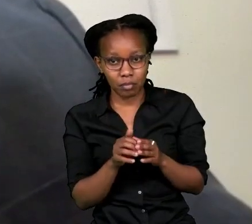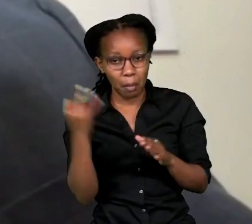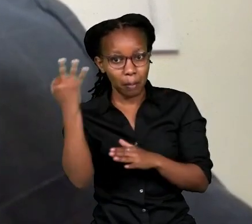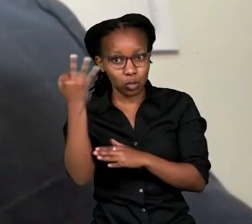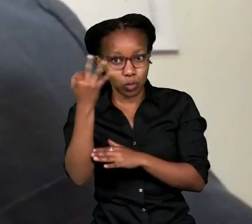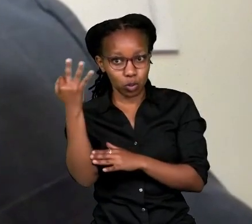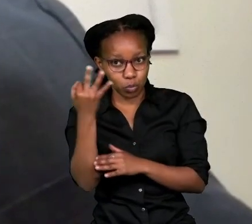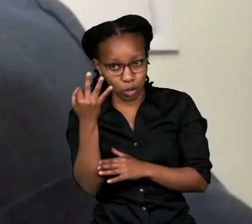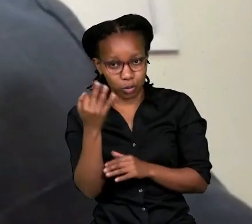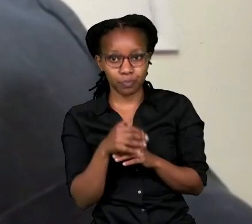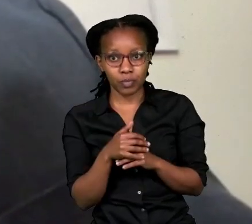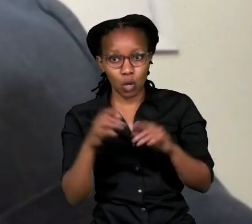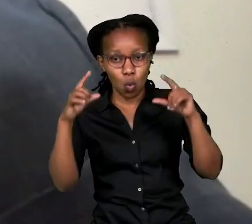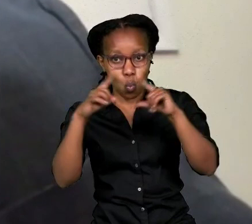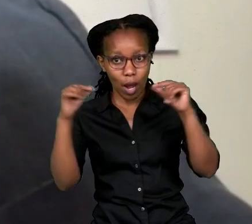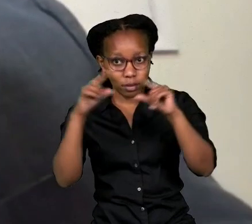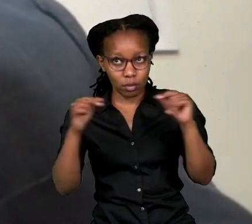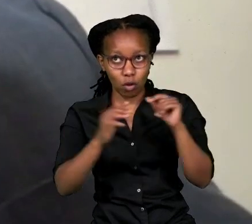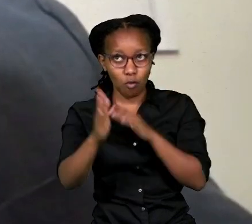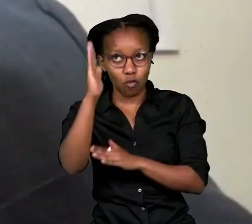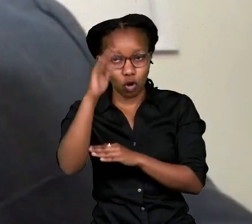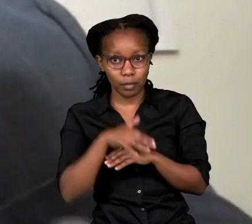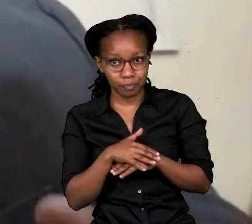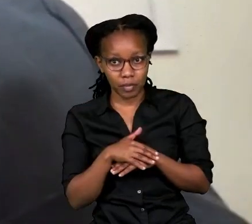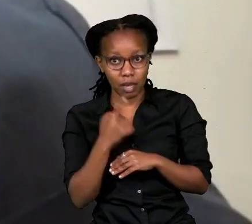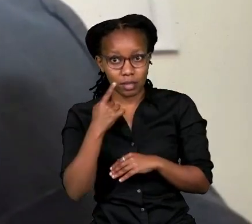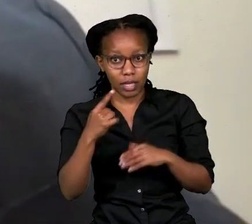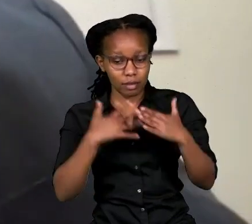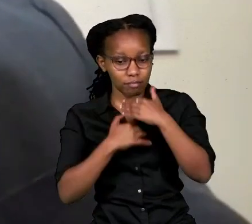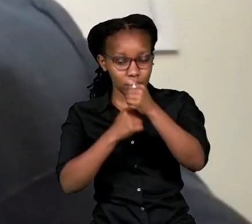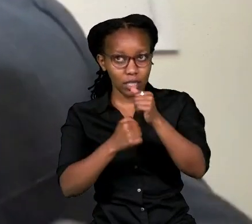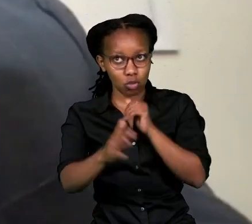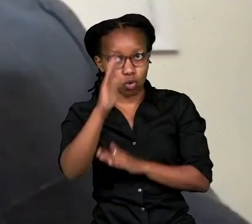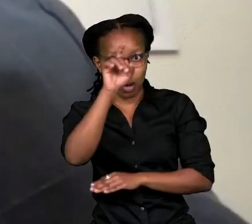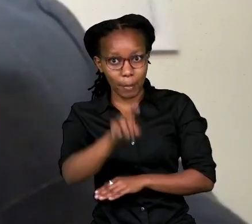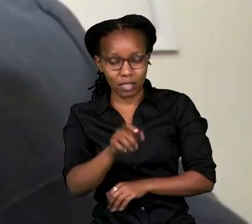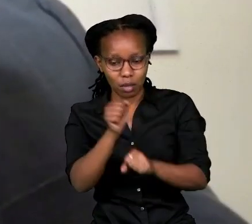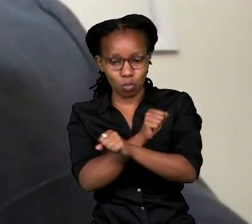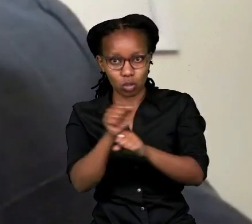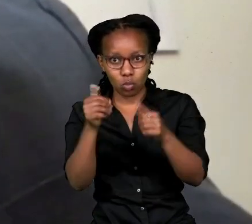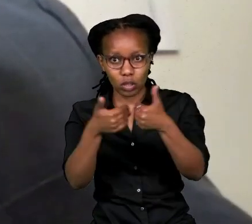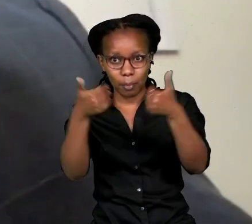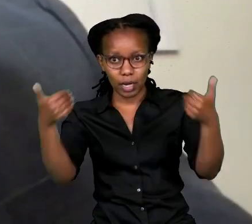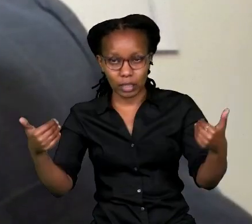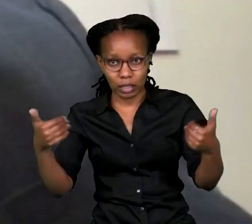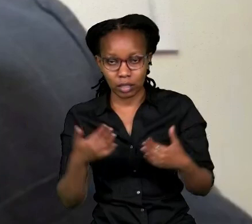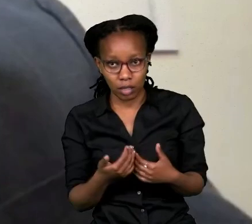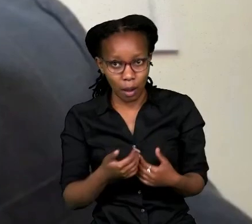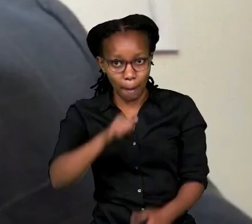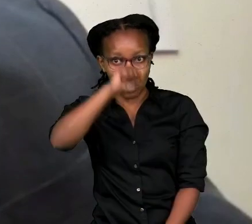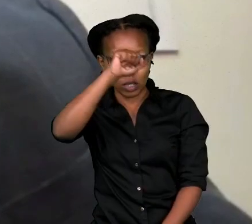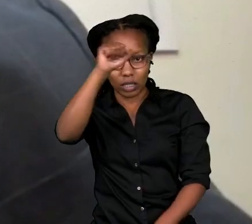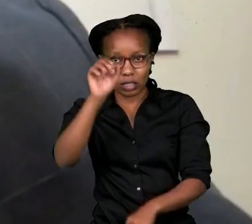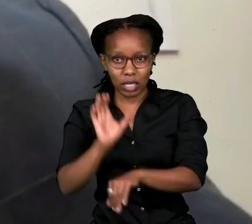and said, "Thus saith the Lord." There's no way you can separate the state from the